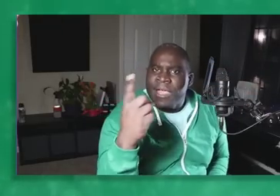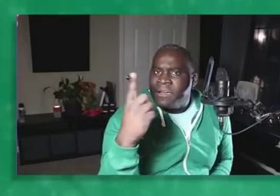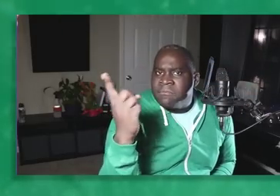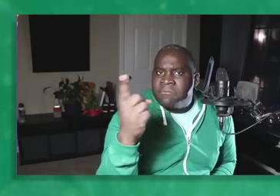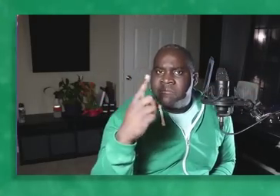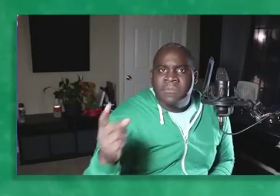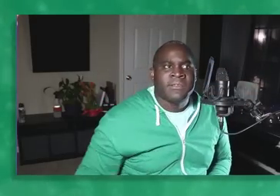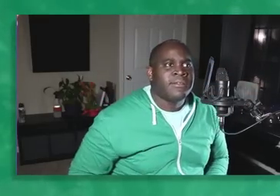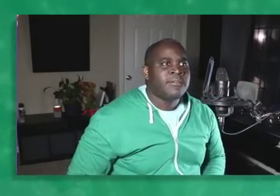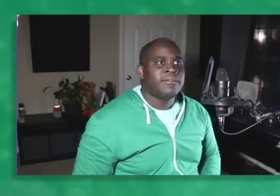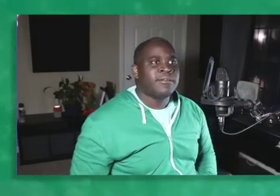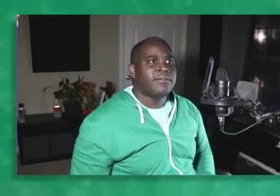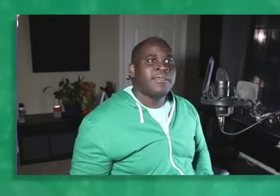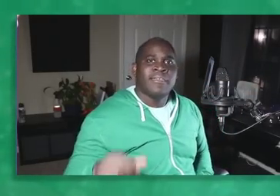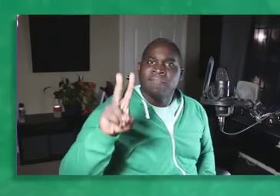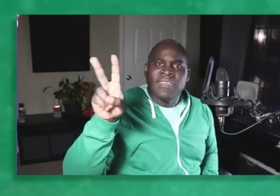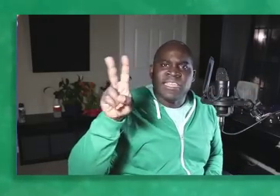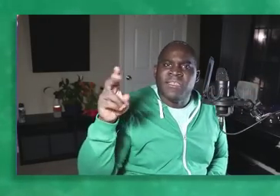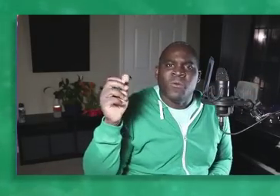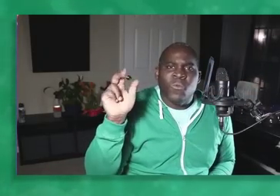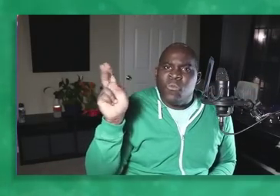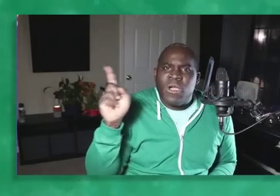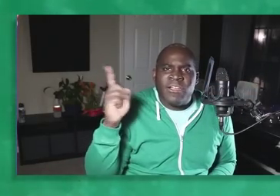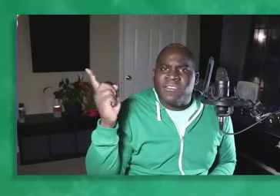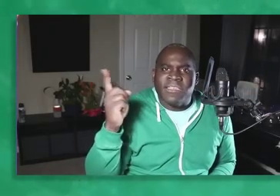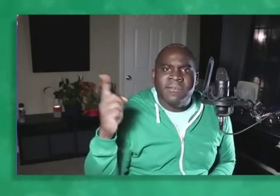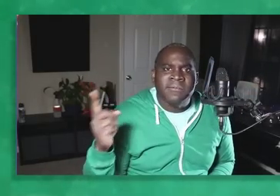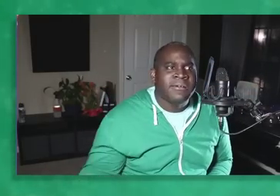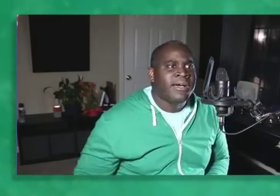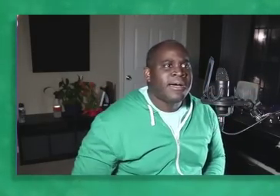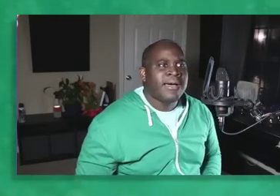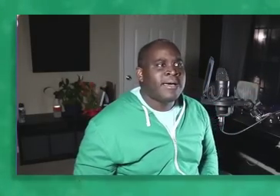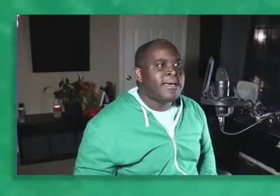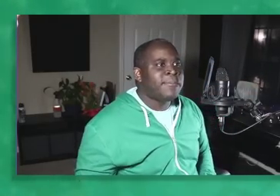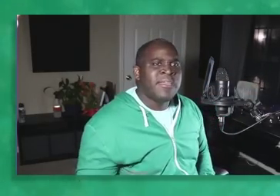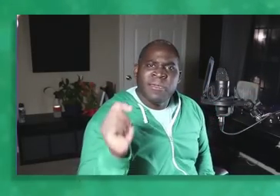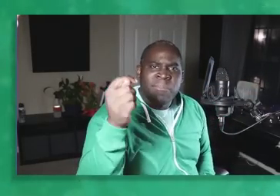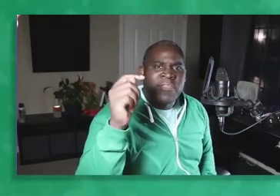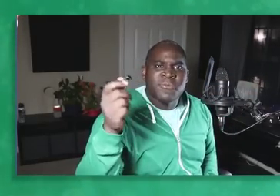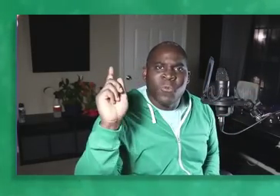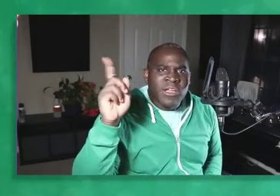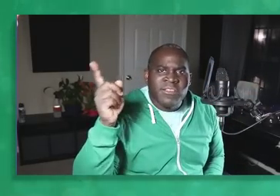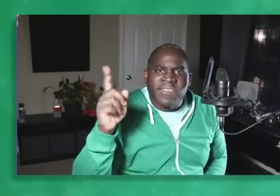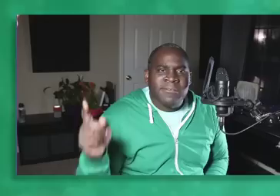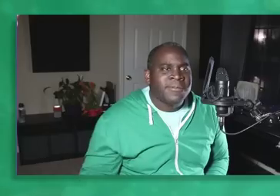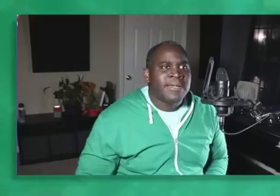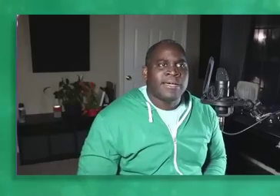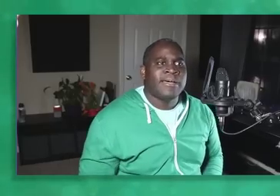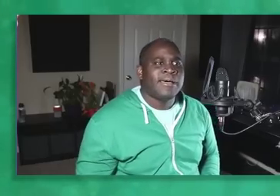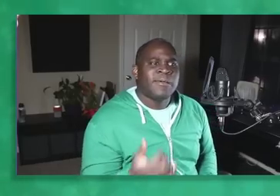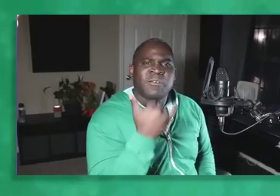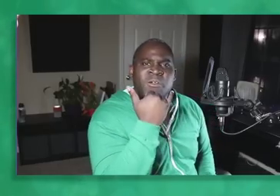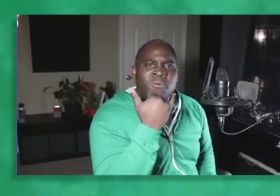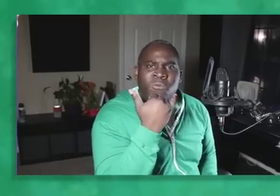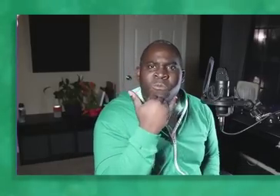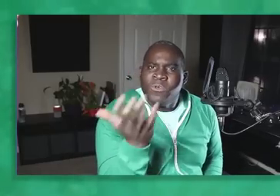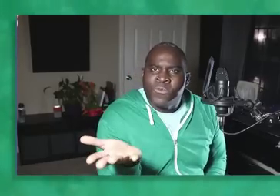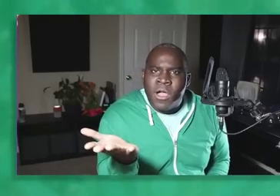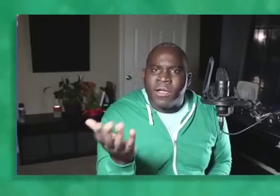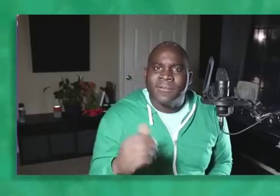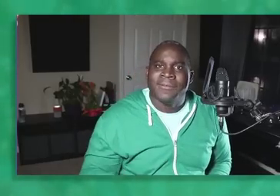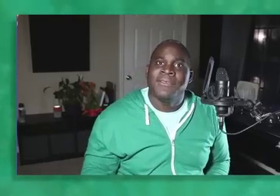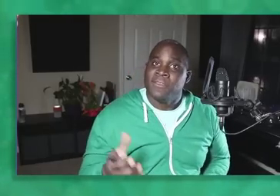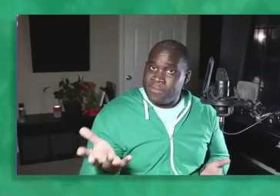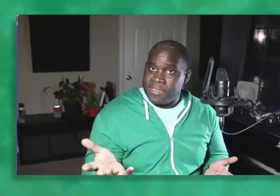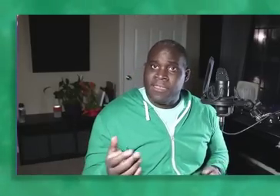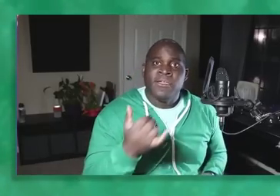you went where? Vinny, where is he? Bathroom, where is it? What's